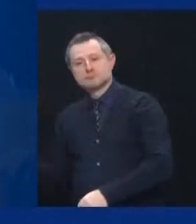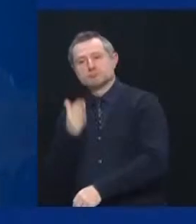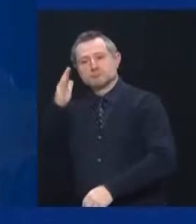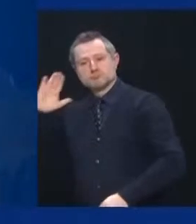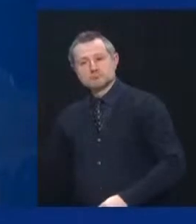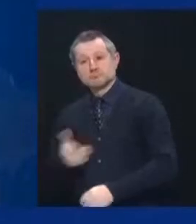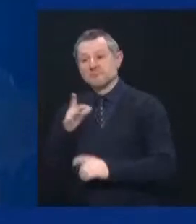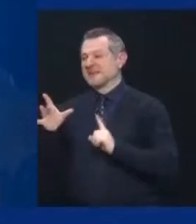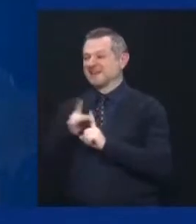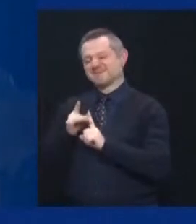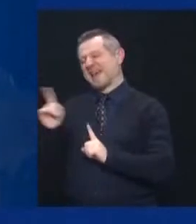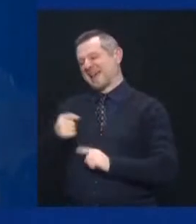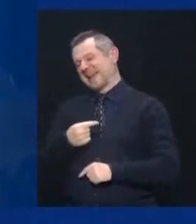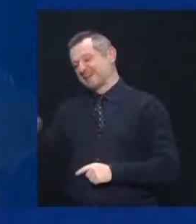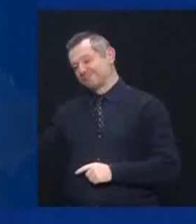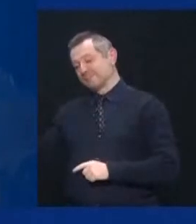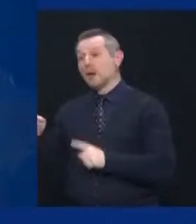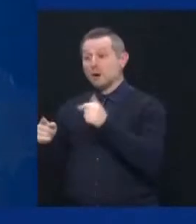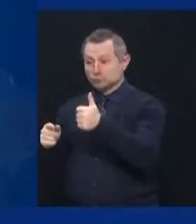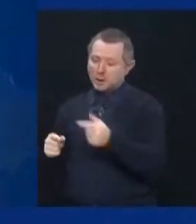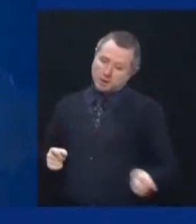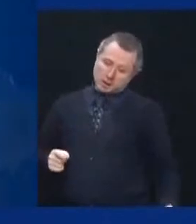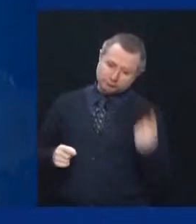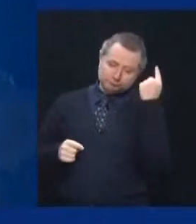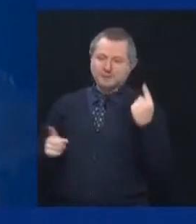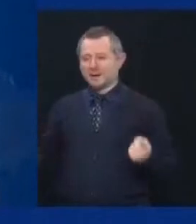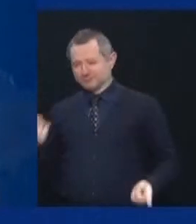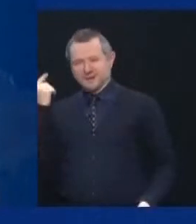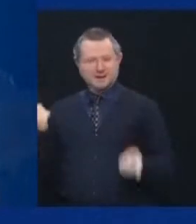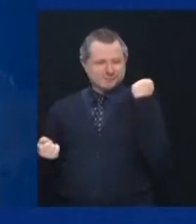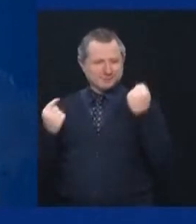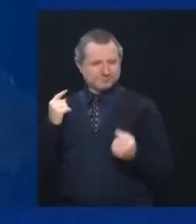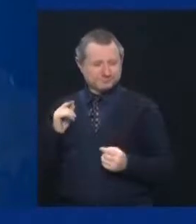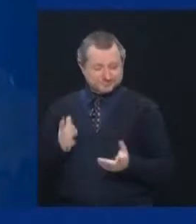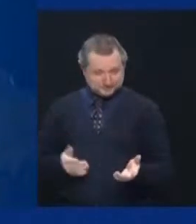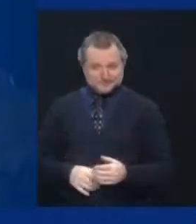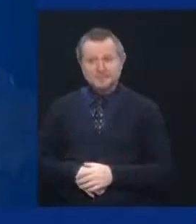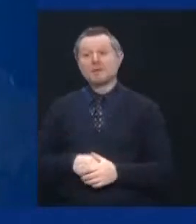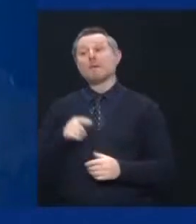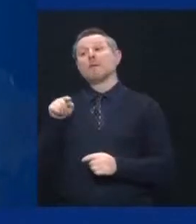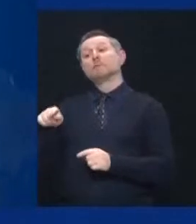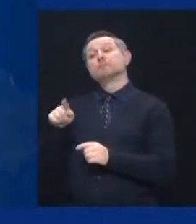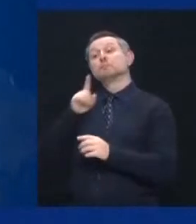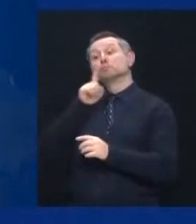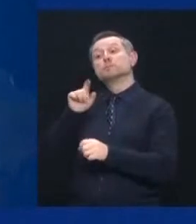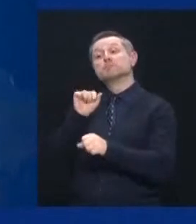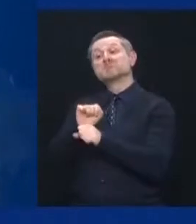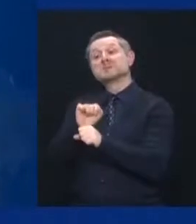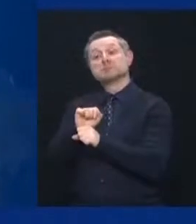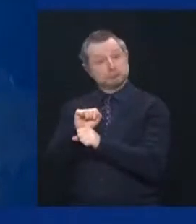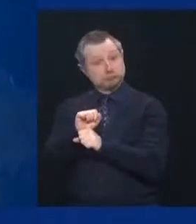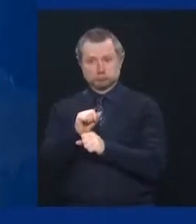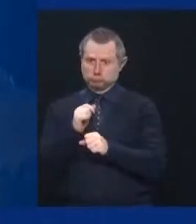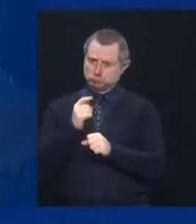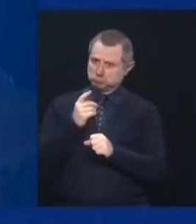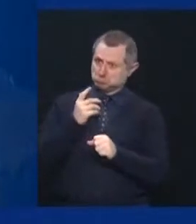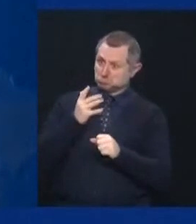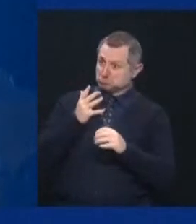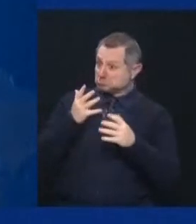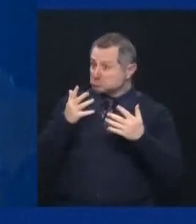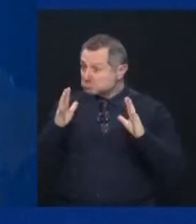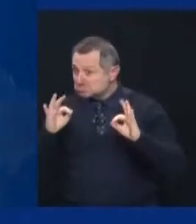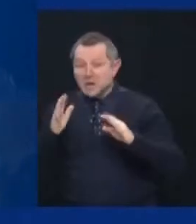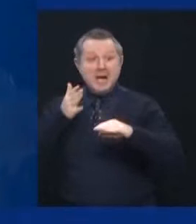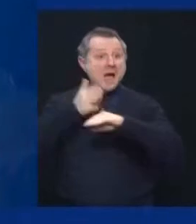they won't be attending the game, and they'll get the treatment that they need. And then post-game, there'll be contact